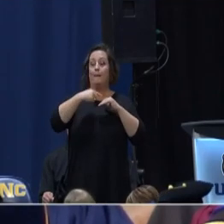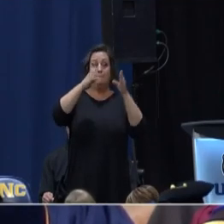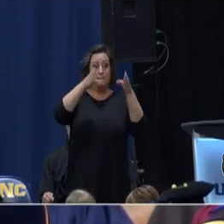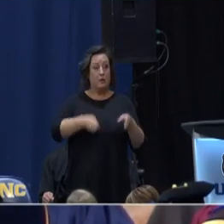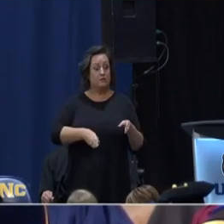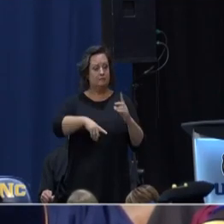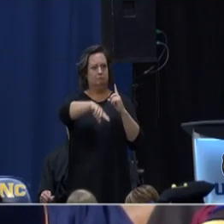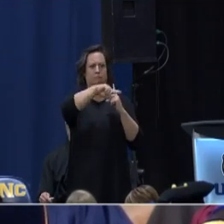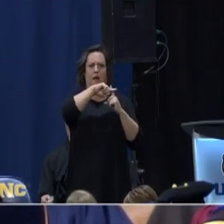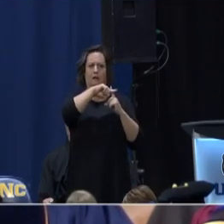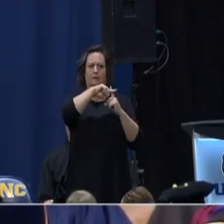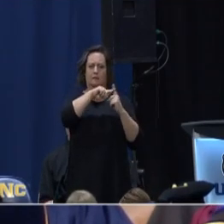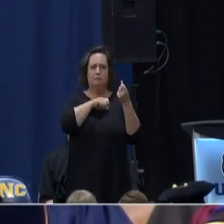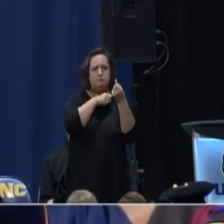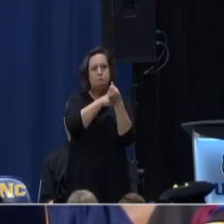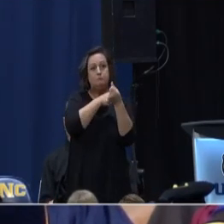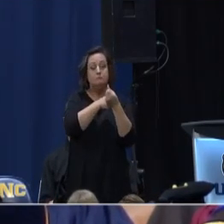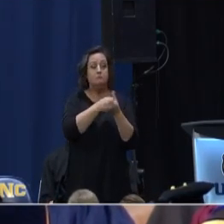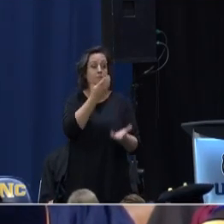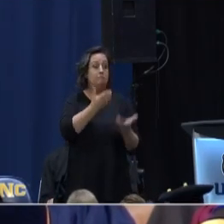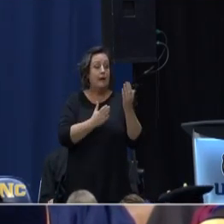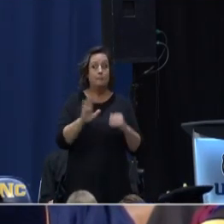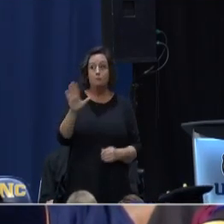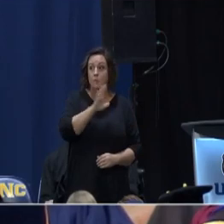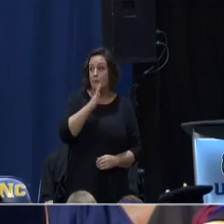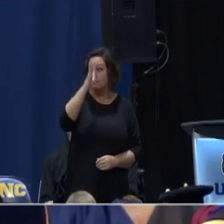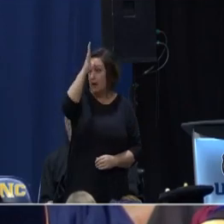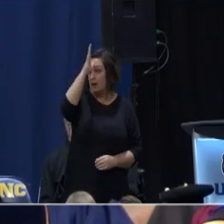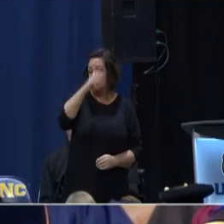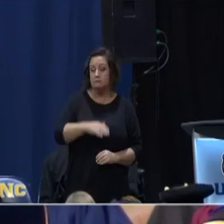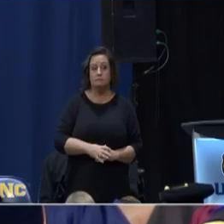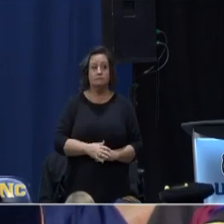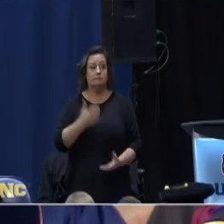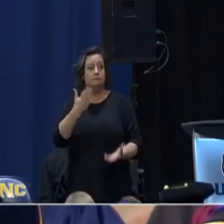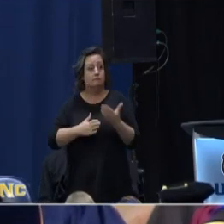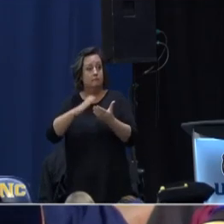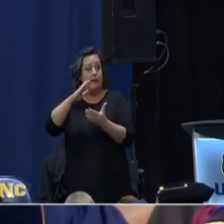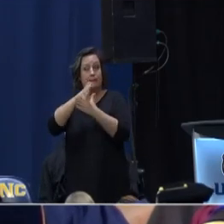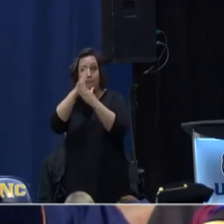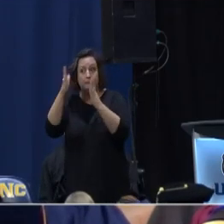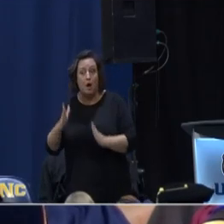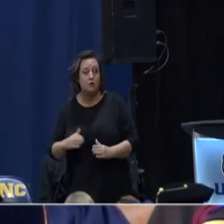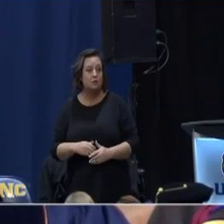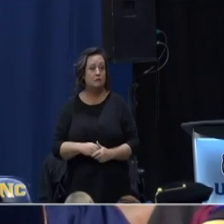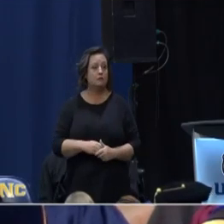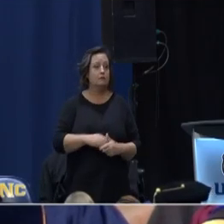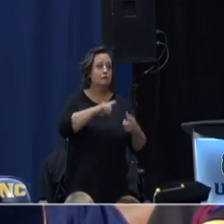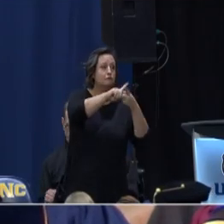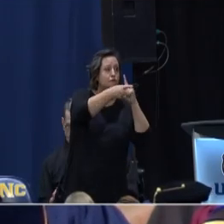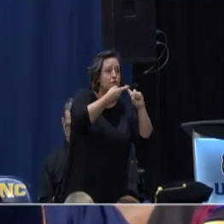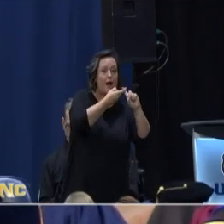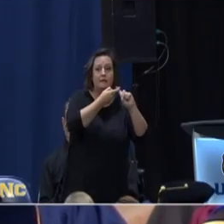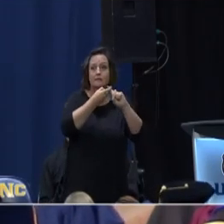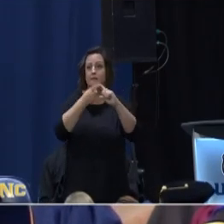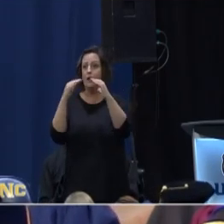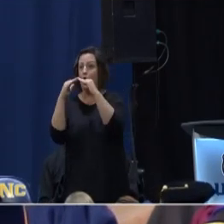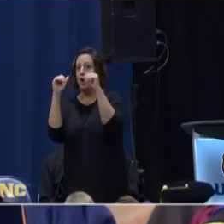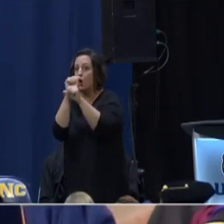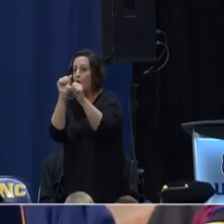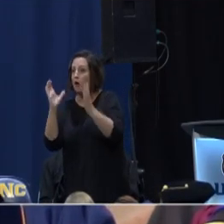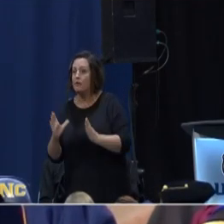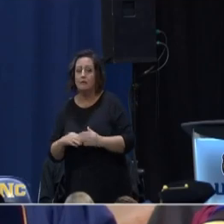This person may be a parent, a partner, a friend, a mentor, a colleague, a